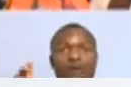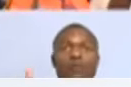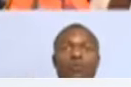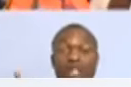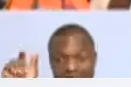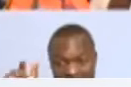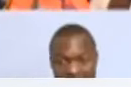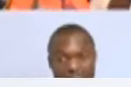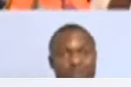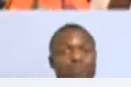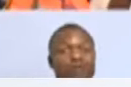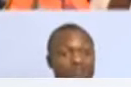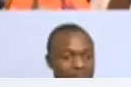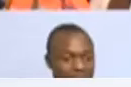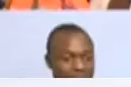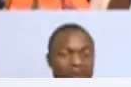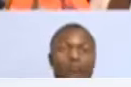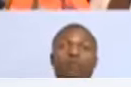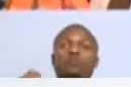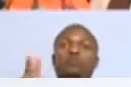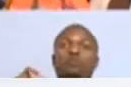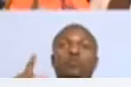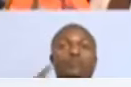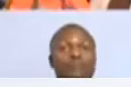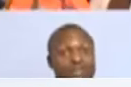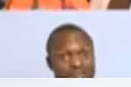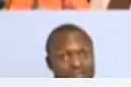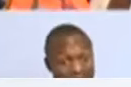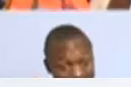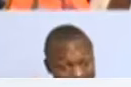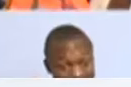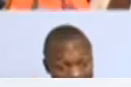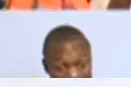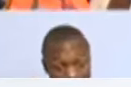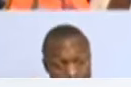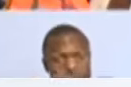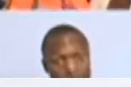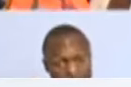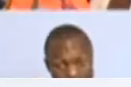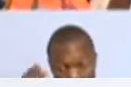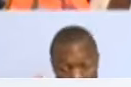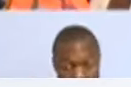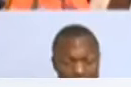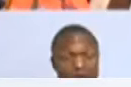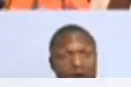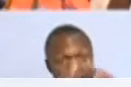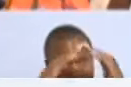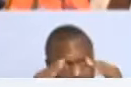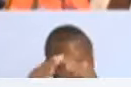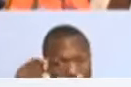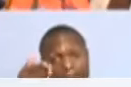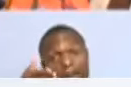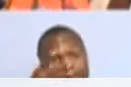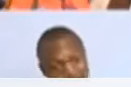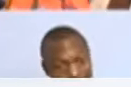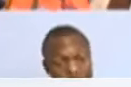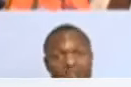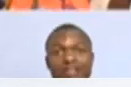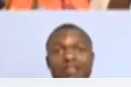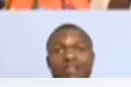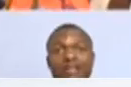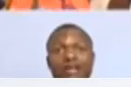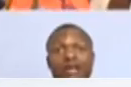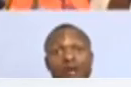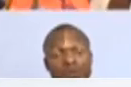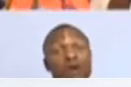month for a period of 12 months. Currently, the total number of beneficiary households for both regular and